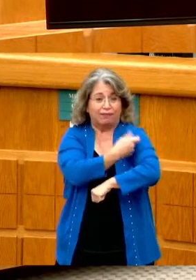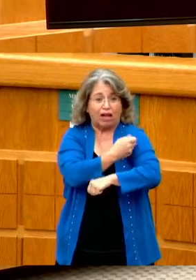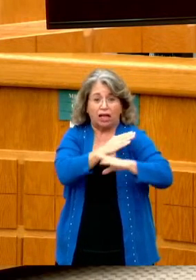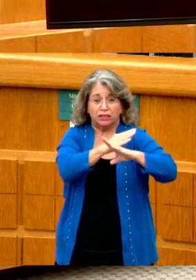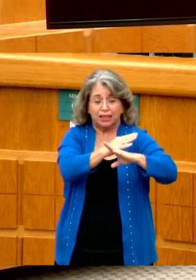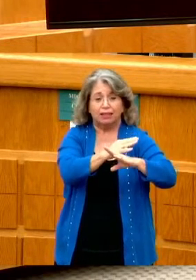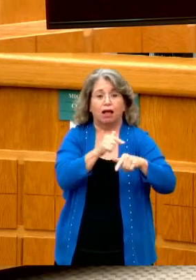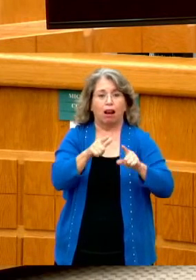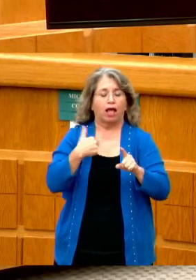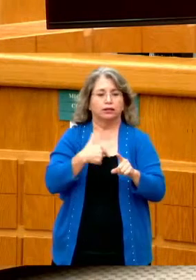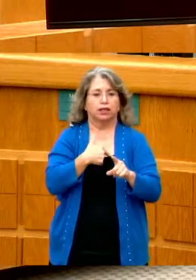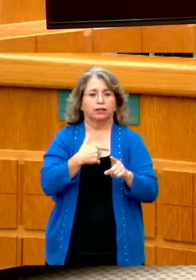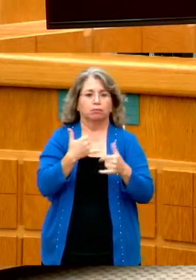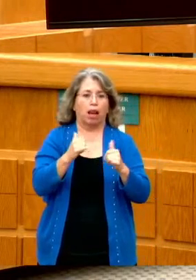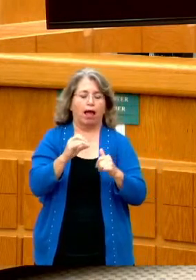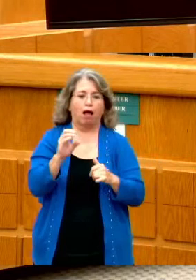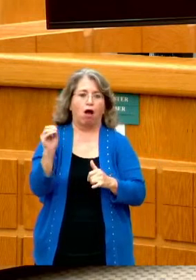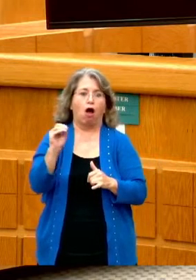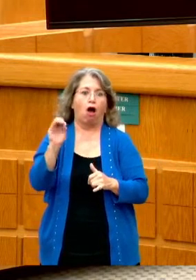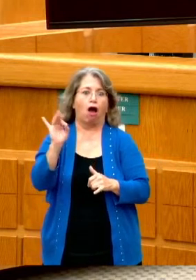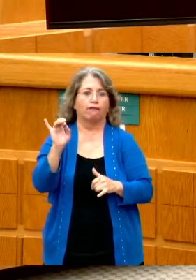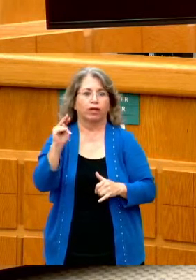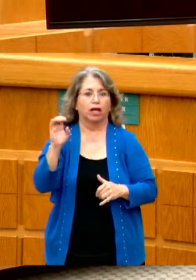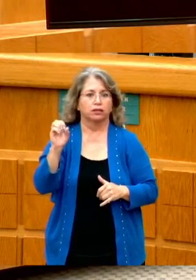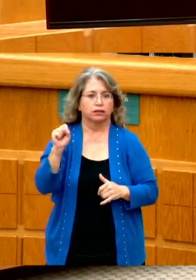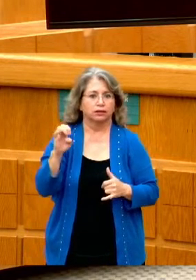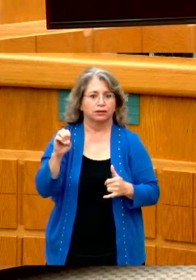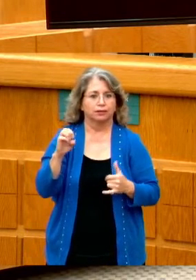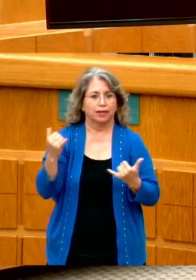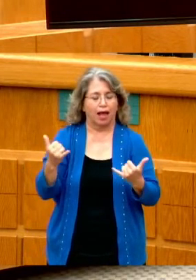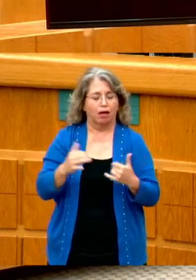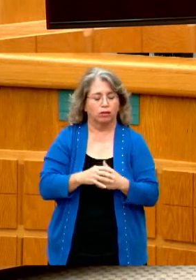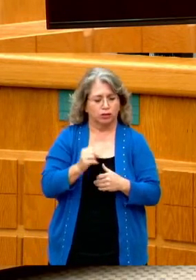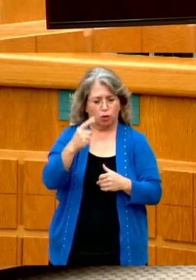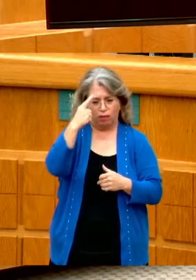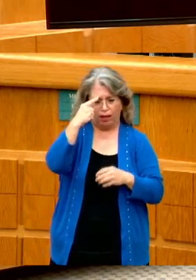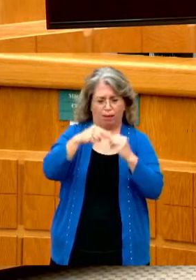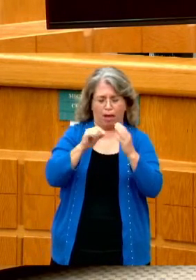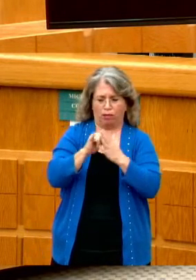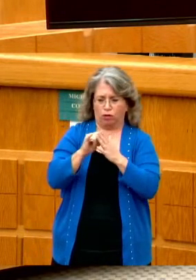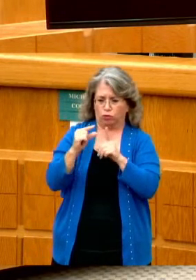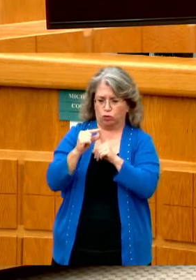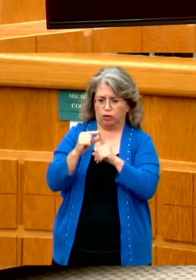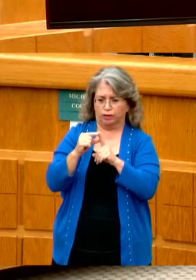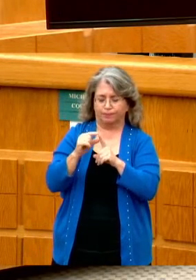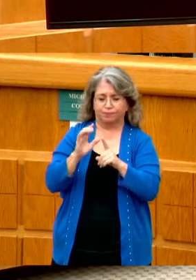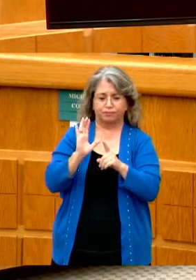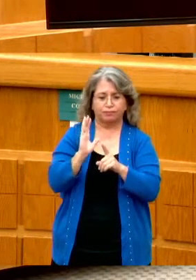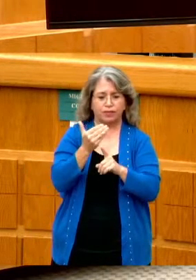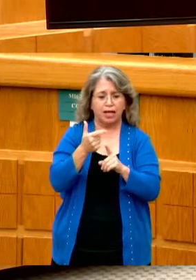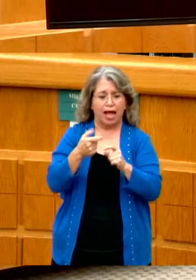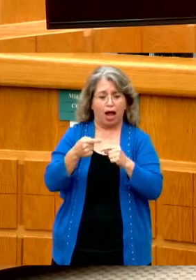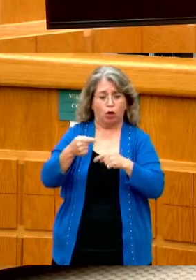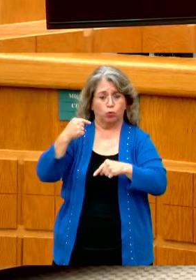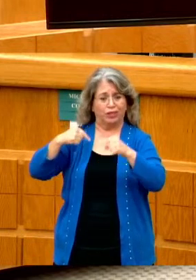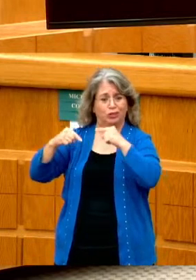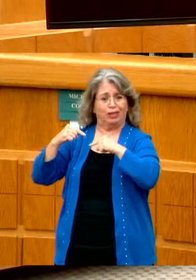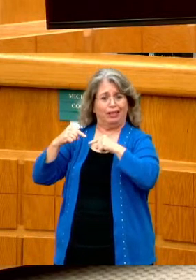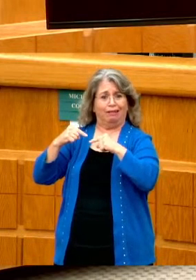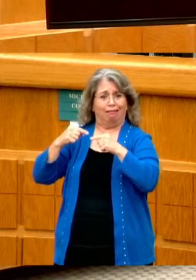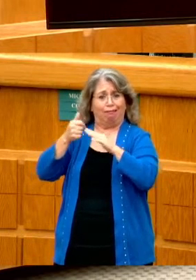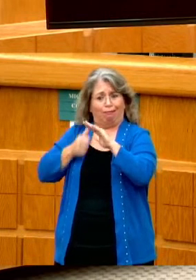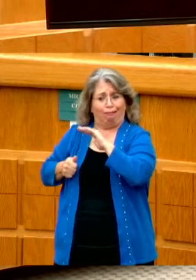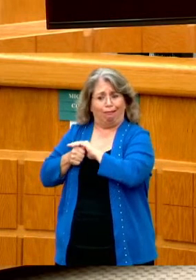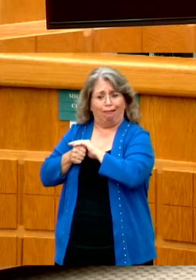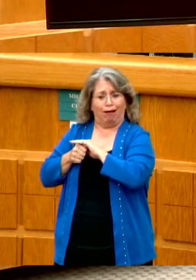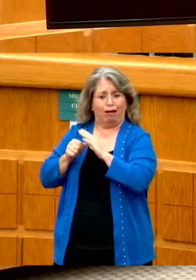playing defense. And so again, think about Roosevelt and converting that retreat into advance. And so I'm come to you